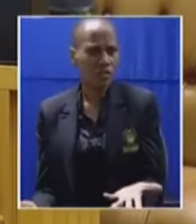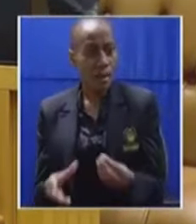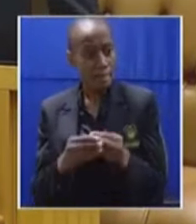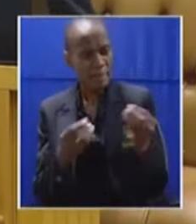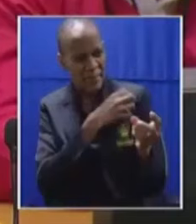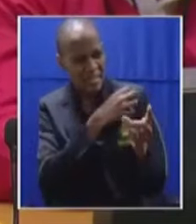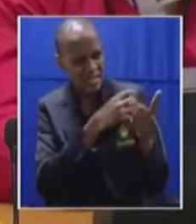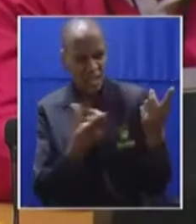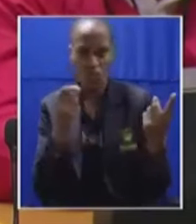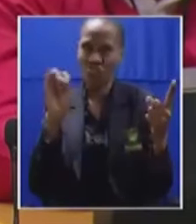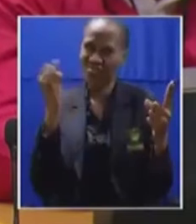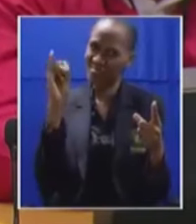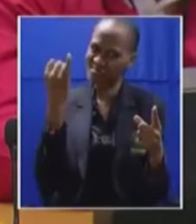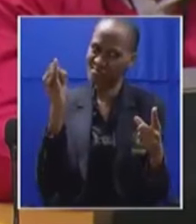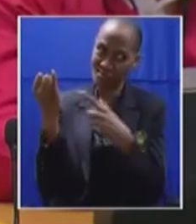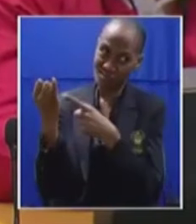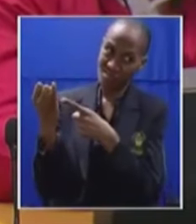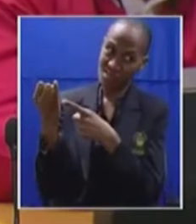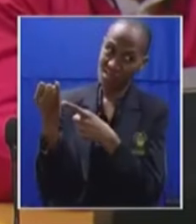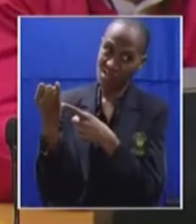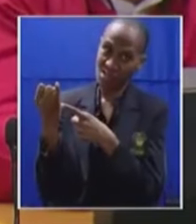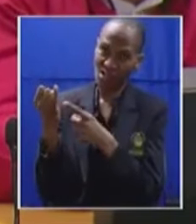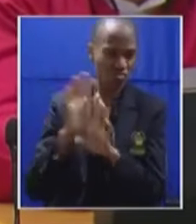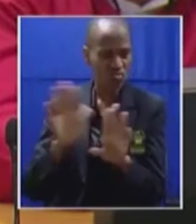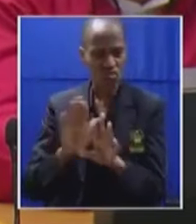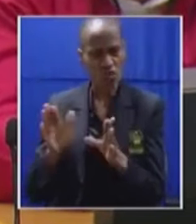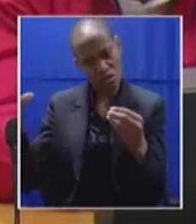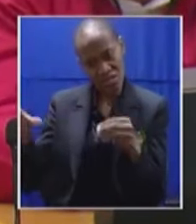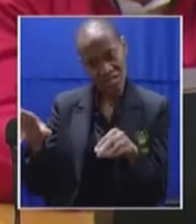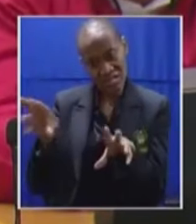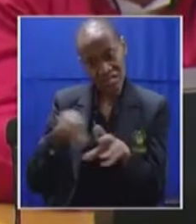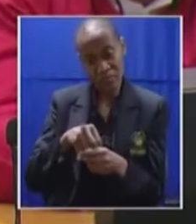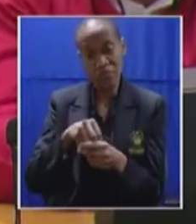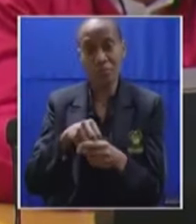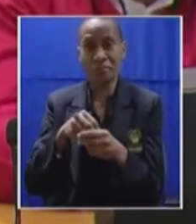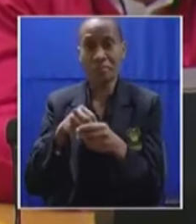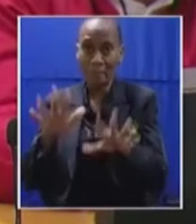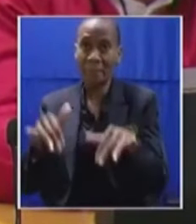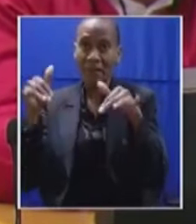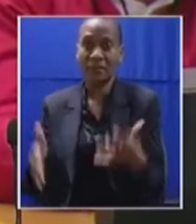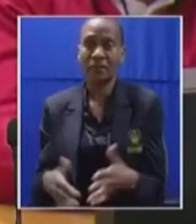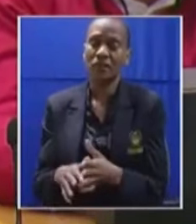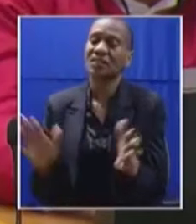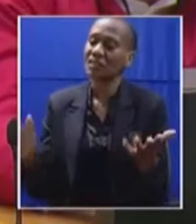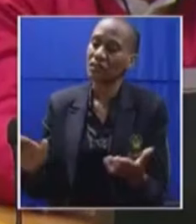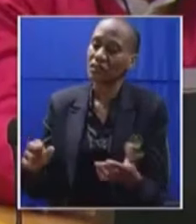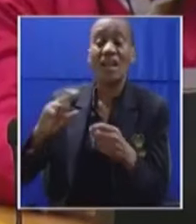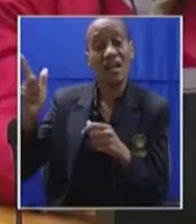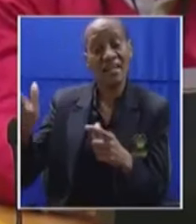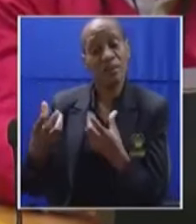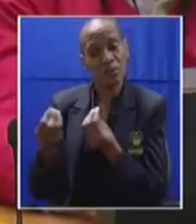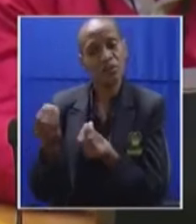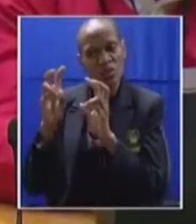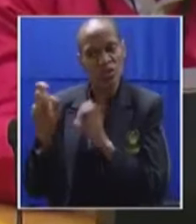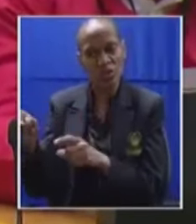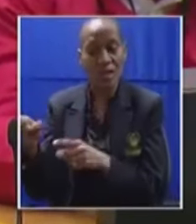be doing like this, it's a very, very unparliamentary. We'll deal with that issue later. Right now, I'd like to ask the Honorable the President